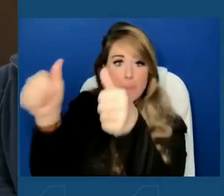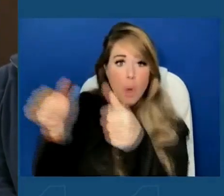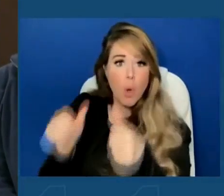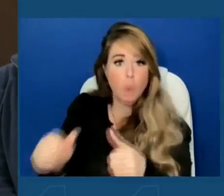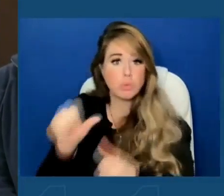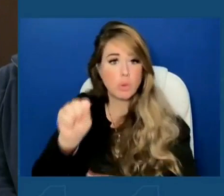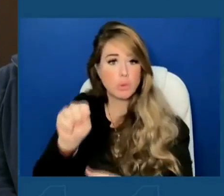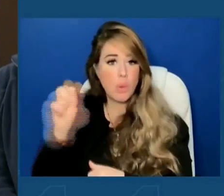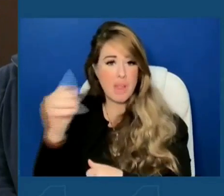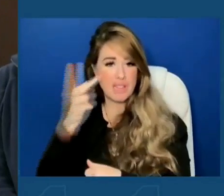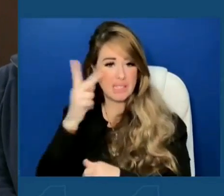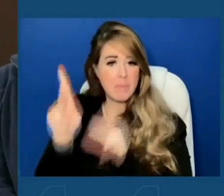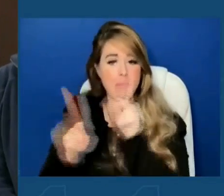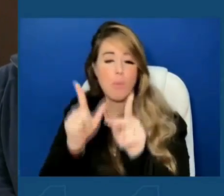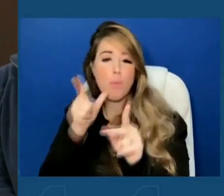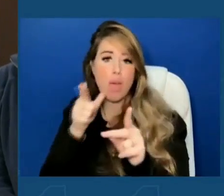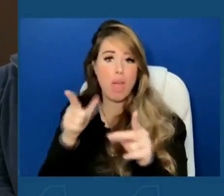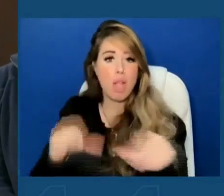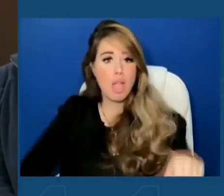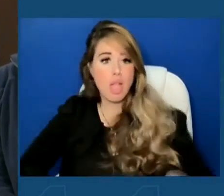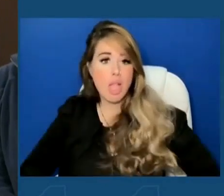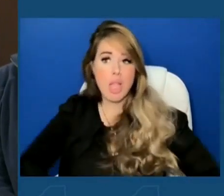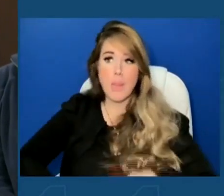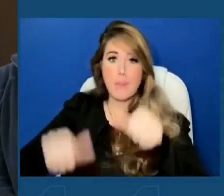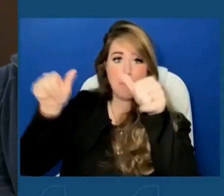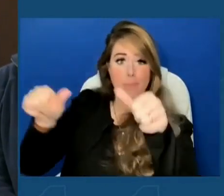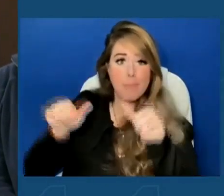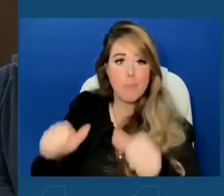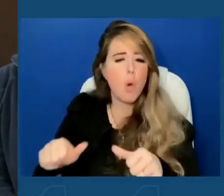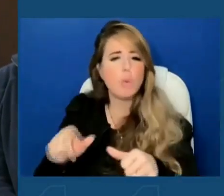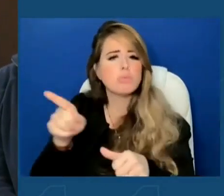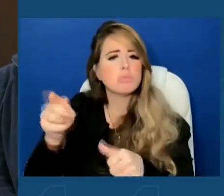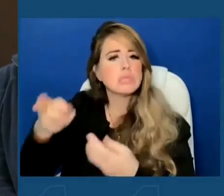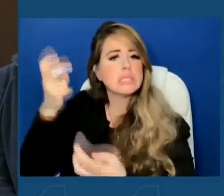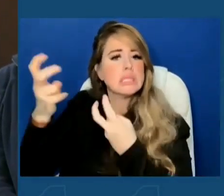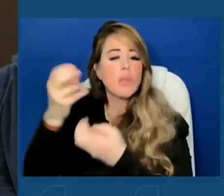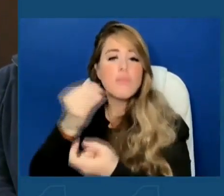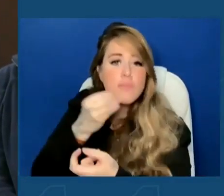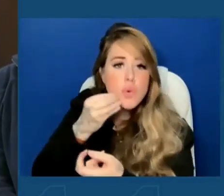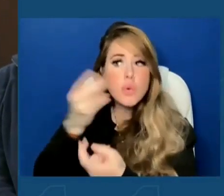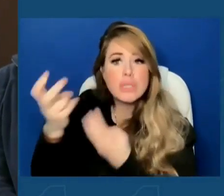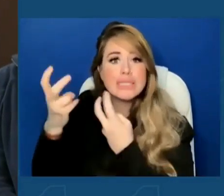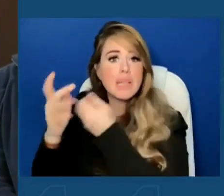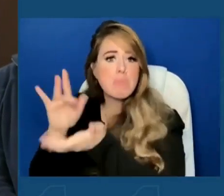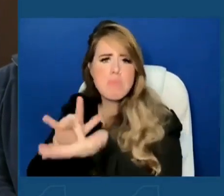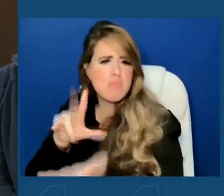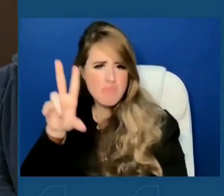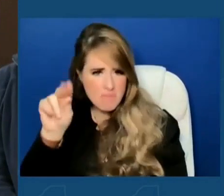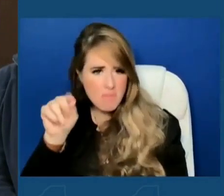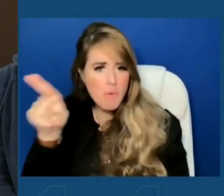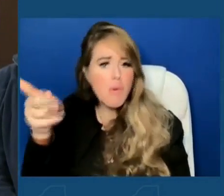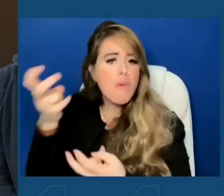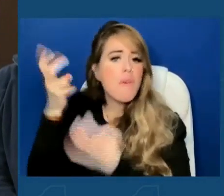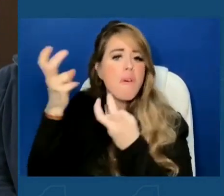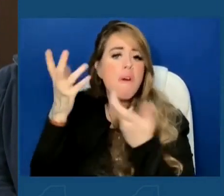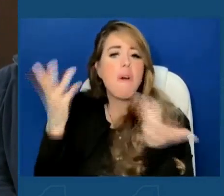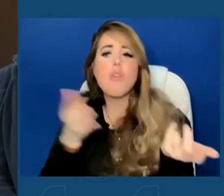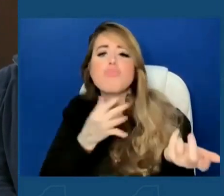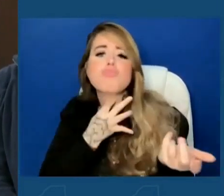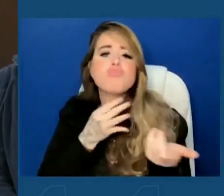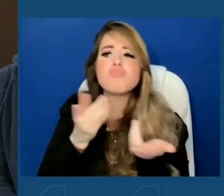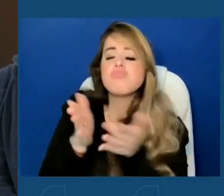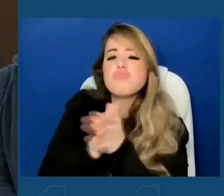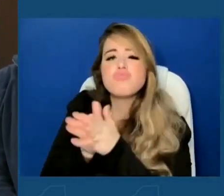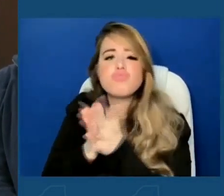looters, they're not looting foods and medicines. They're just looting items that they want. So these